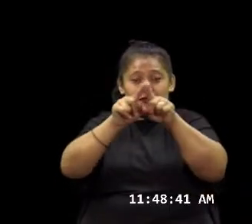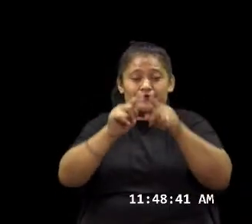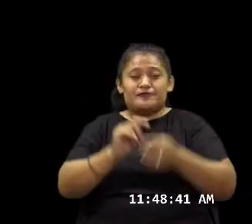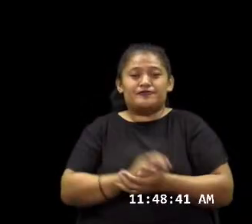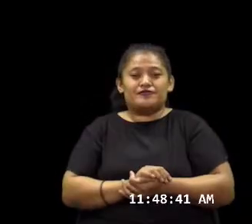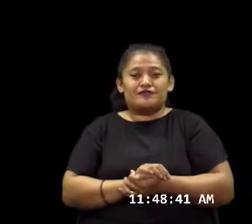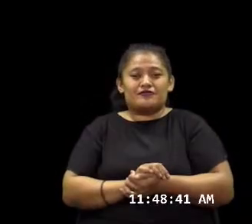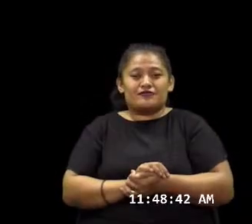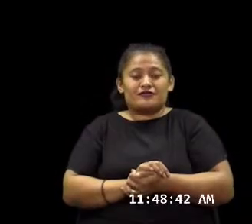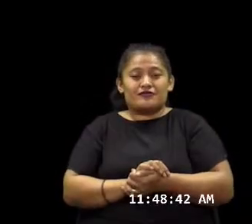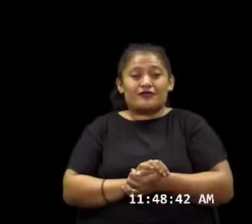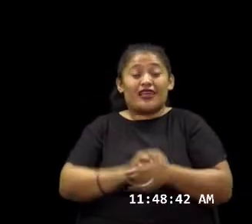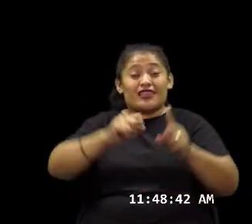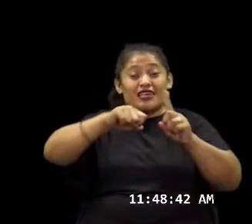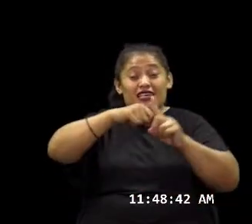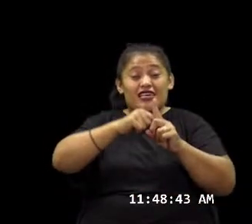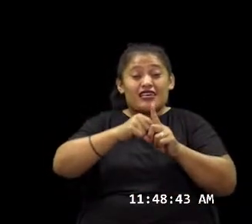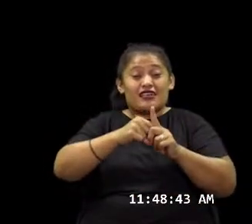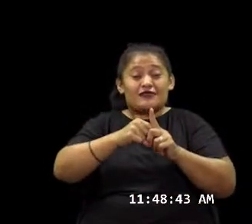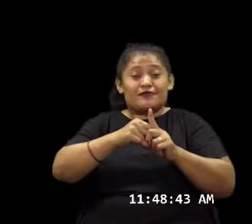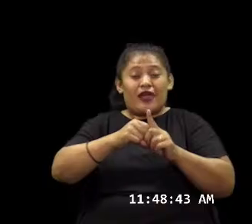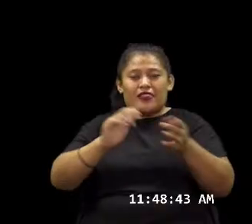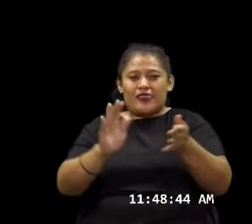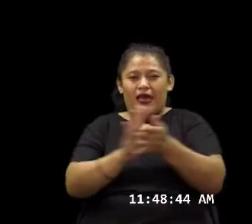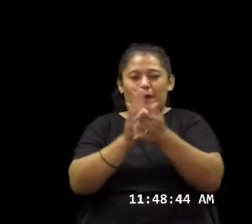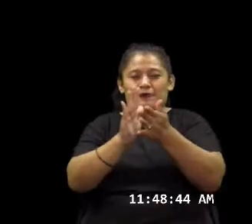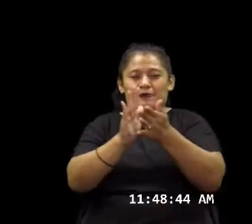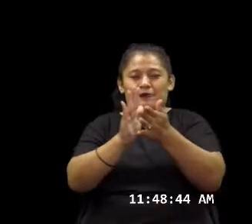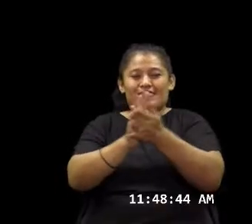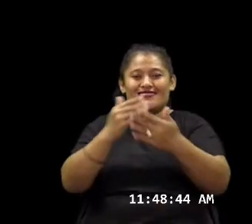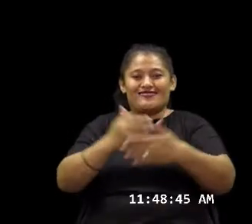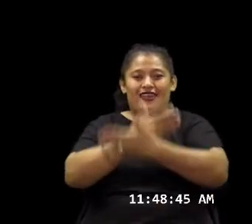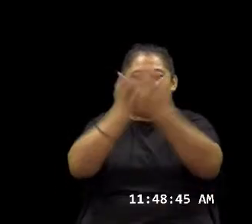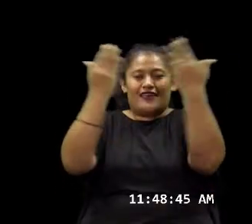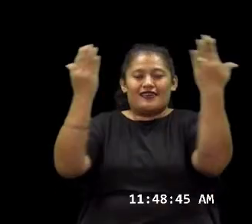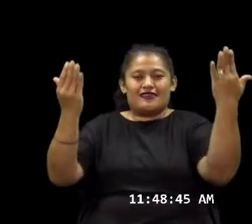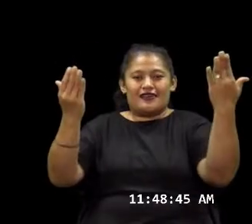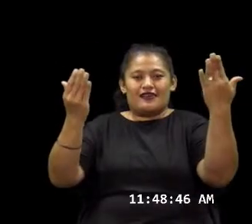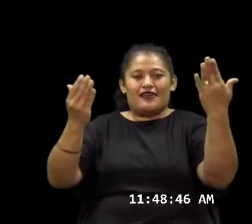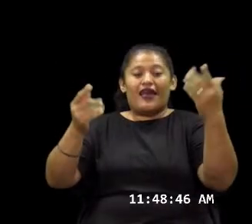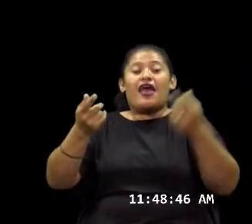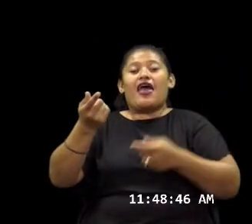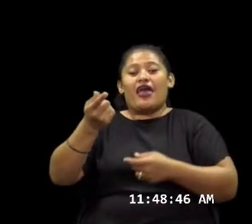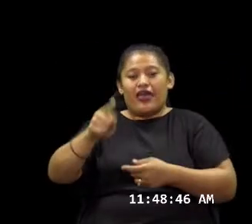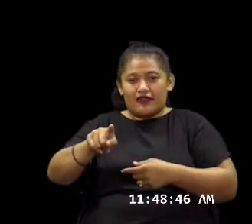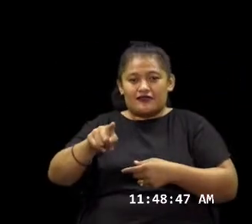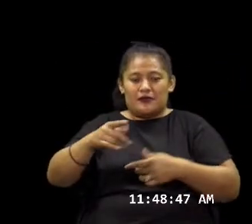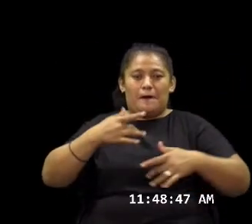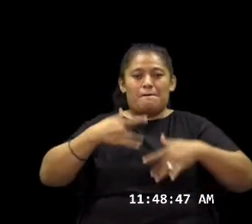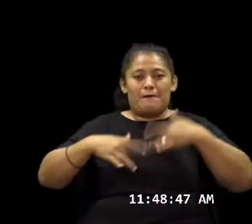So the key phrases are the happiest day and my life.